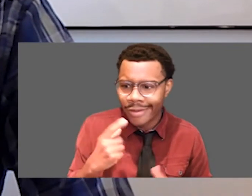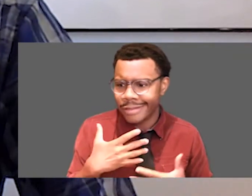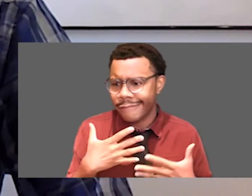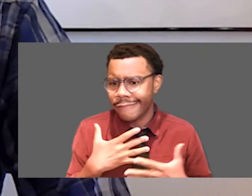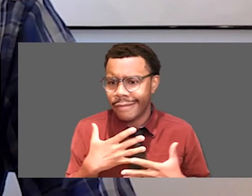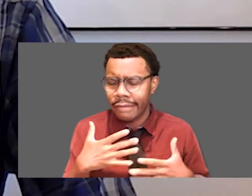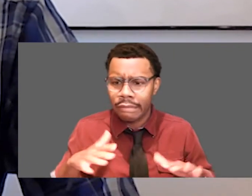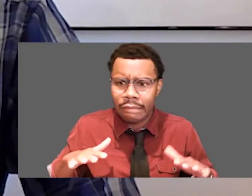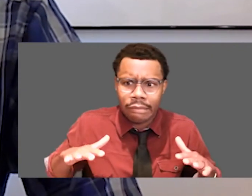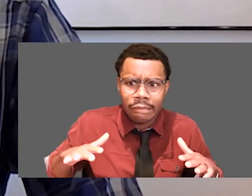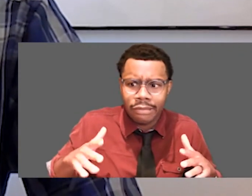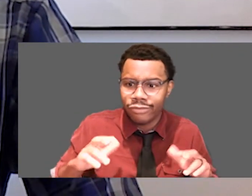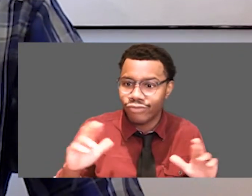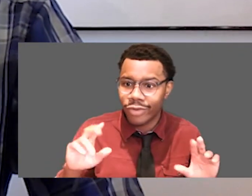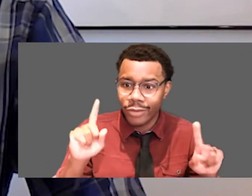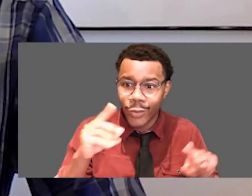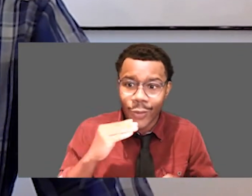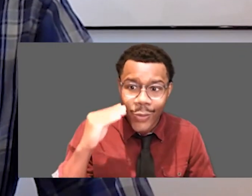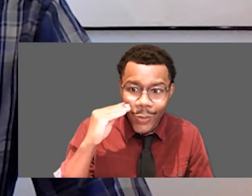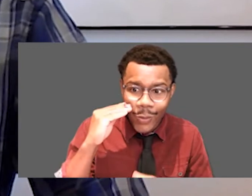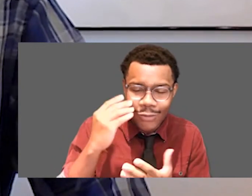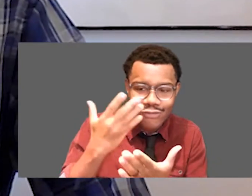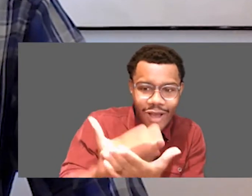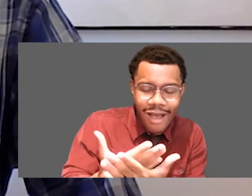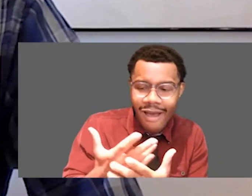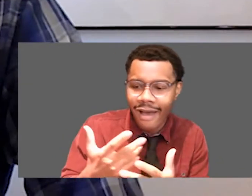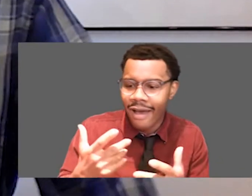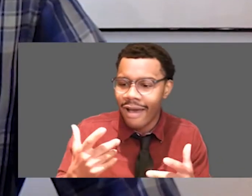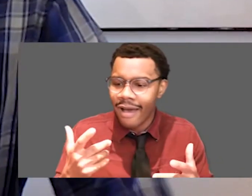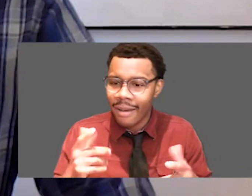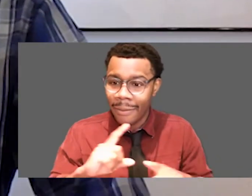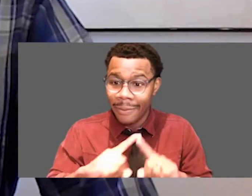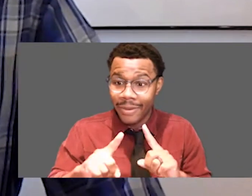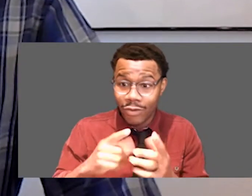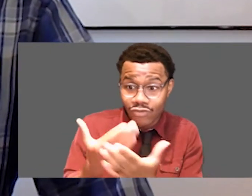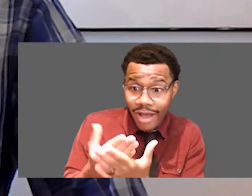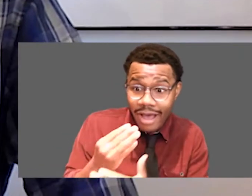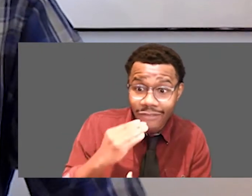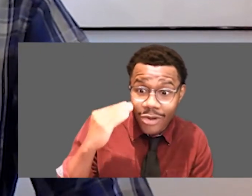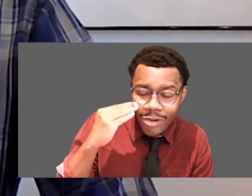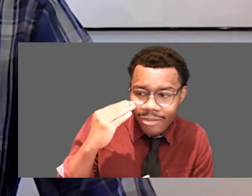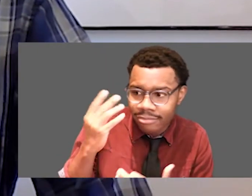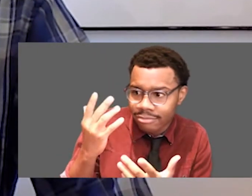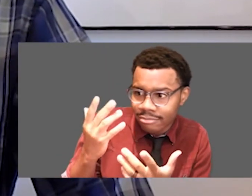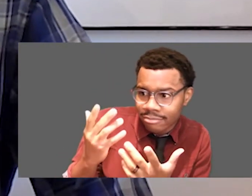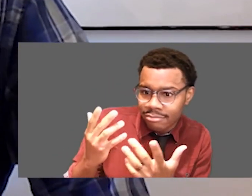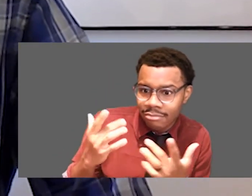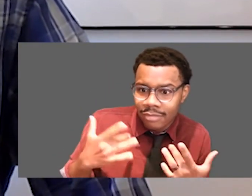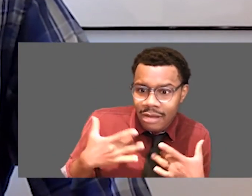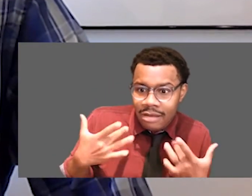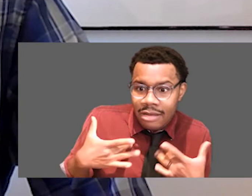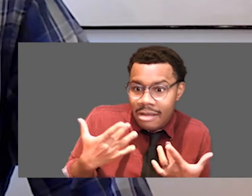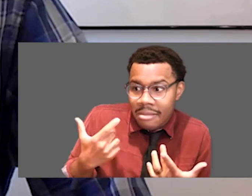day, never knowing what I would encounter there. I developed an excruciating case of anxiety, though it